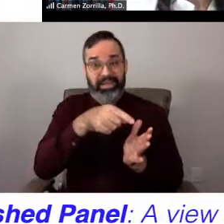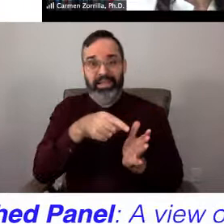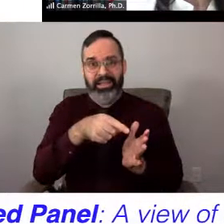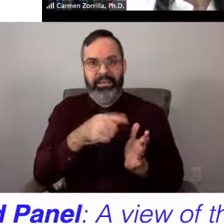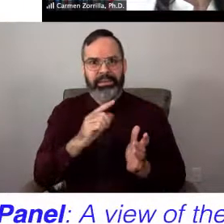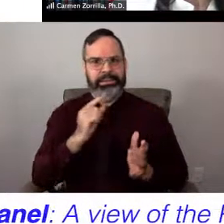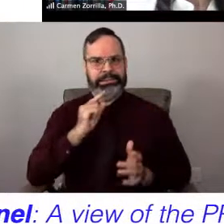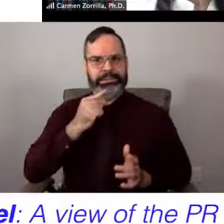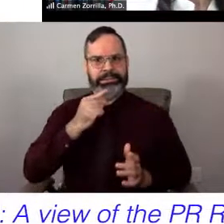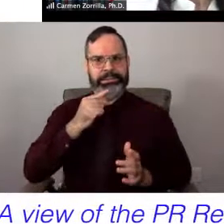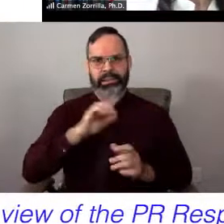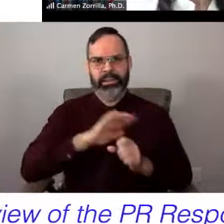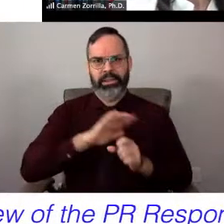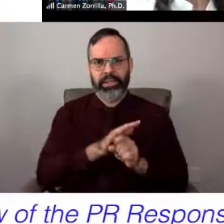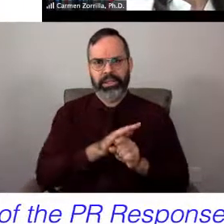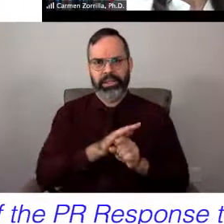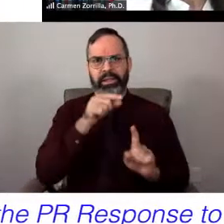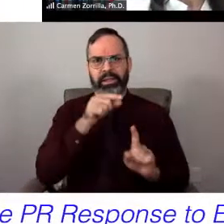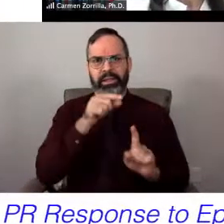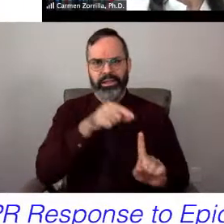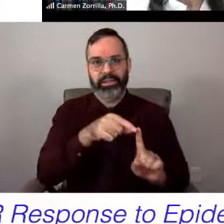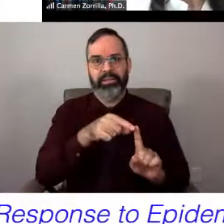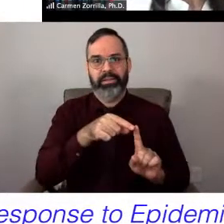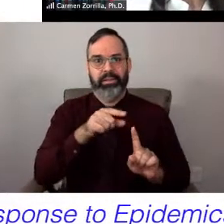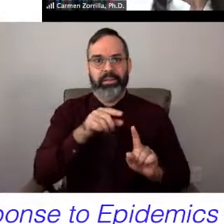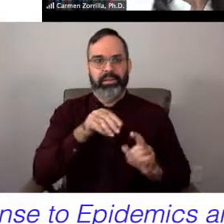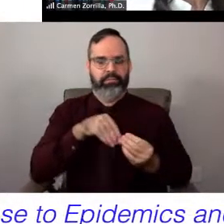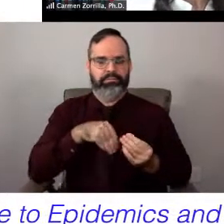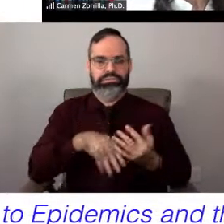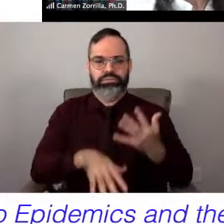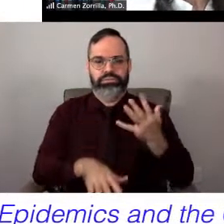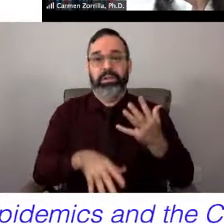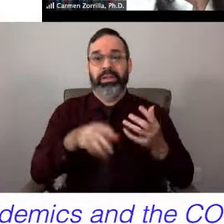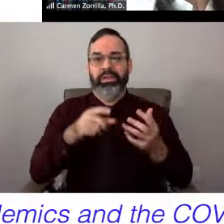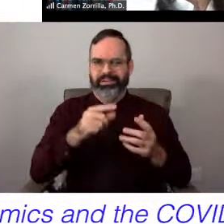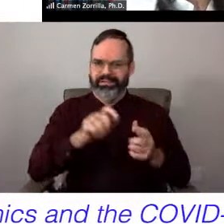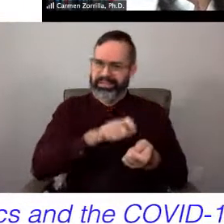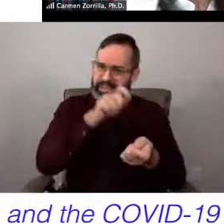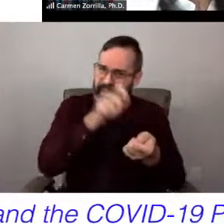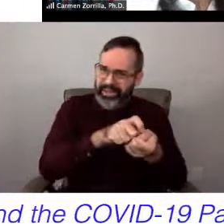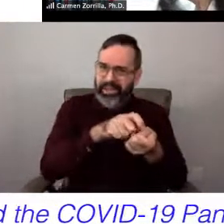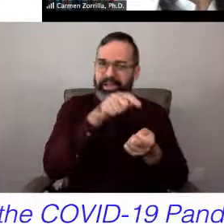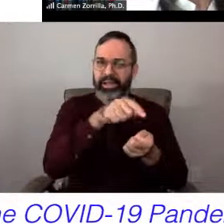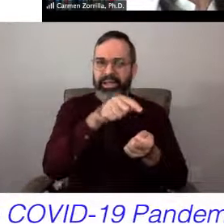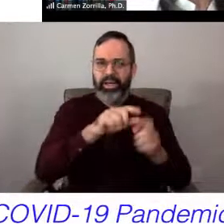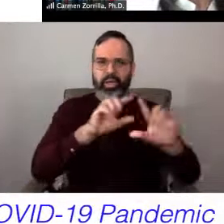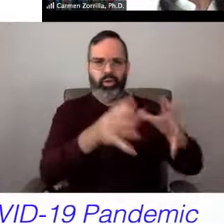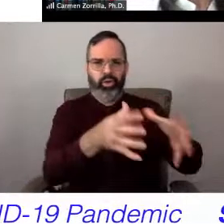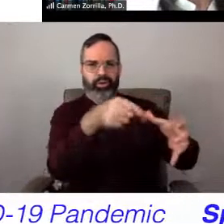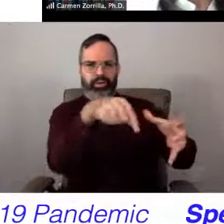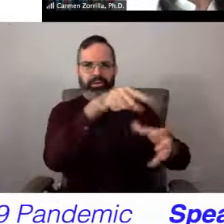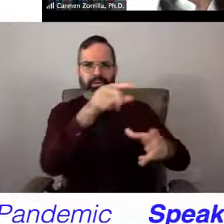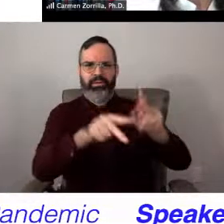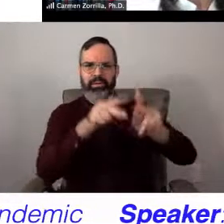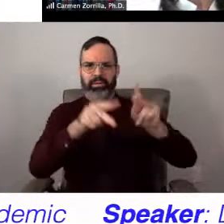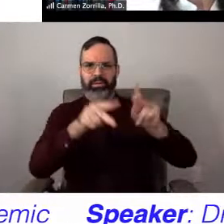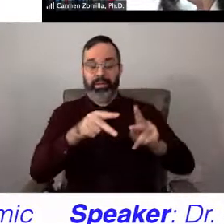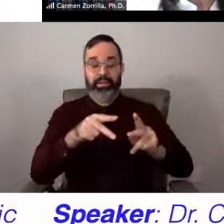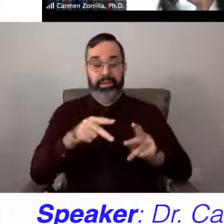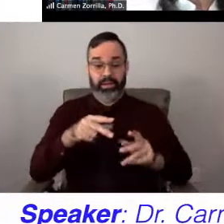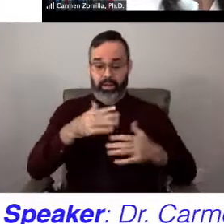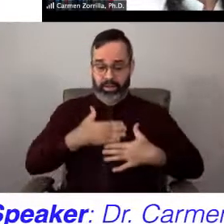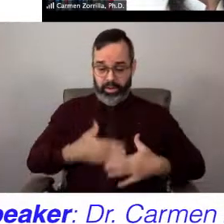replicating virus between 10 and 20 days, this is a very specific group of people with immune suppression and severe